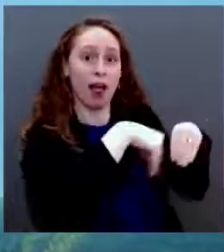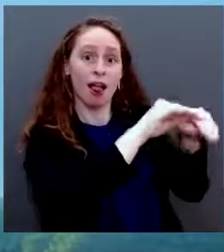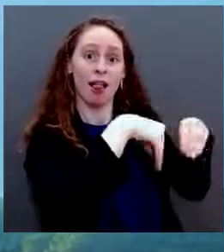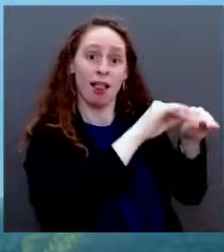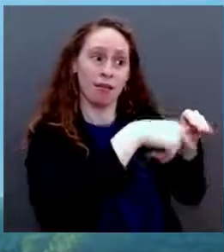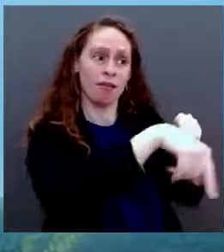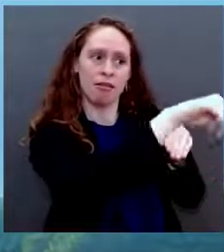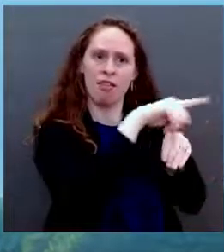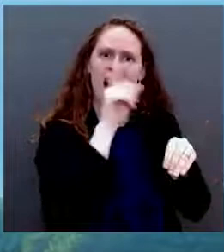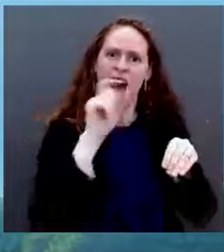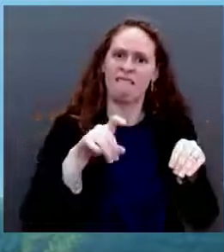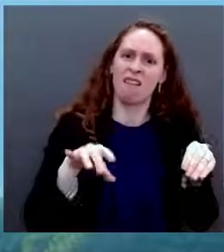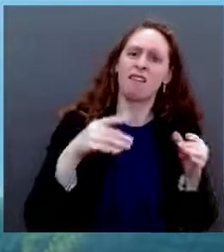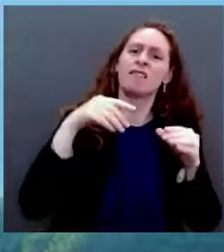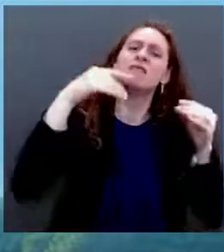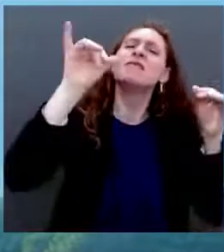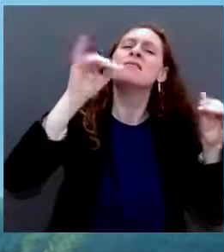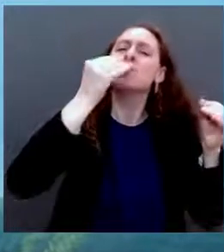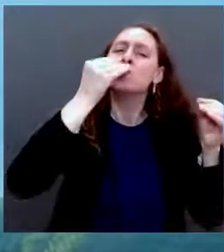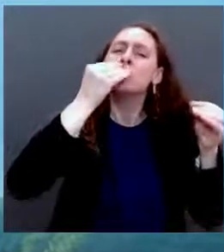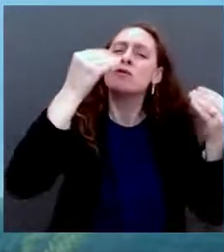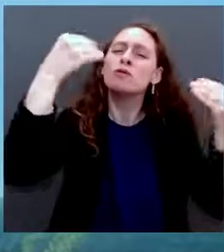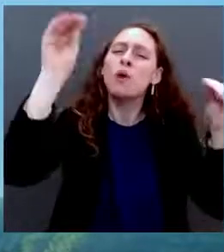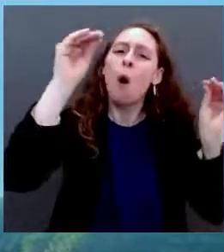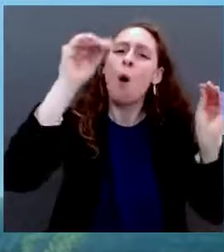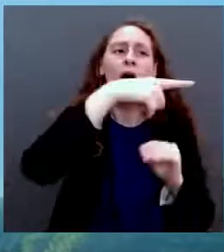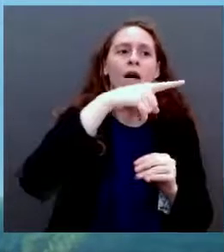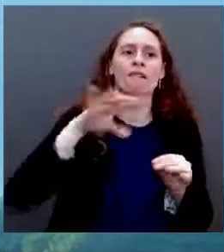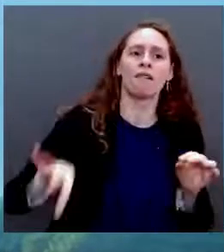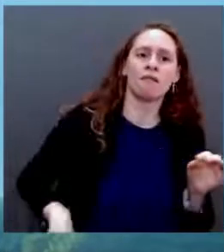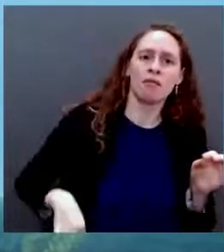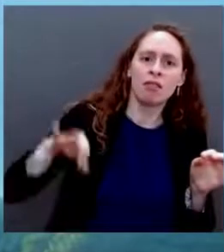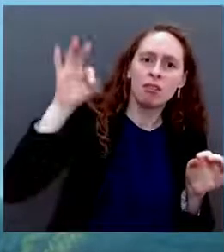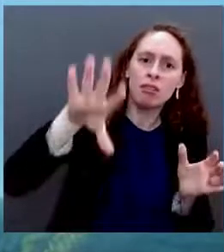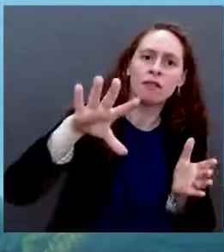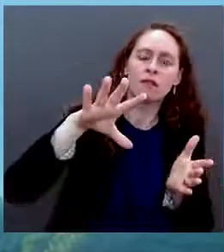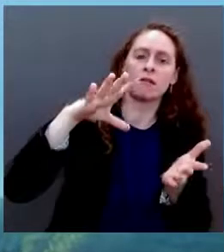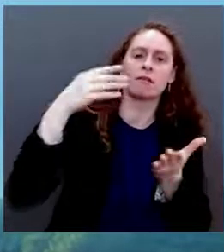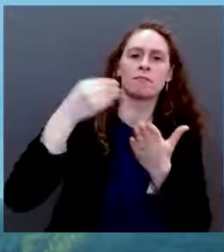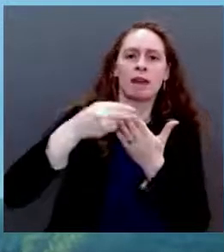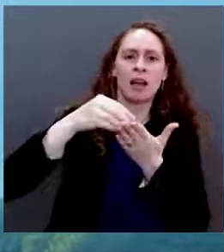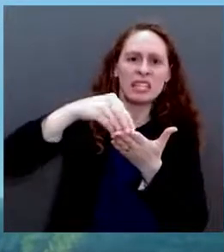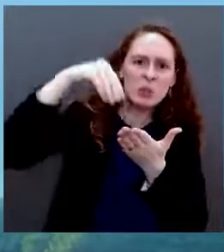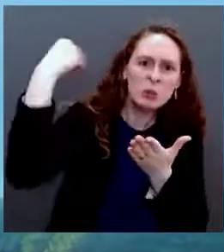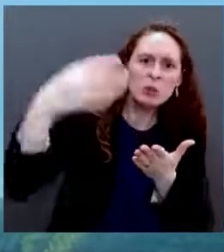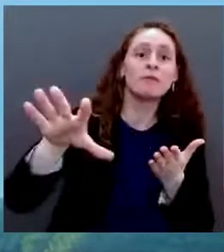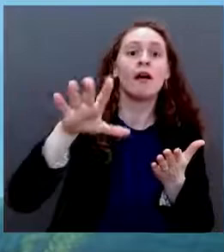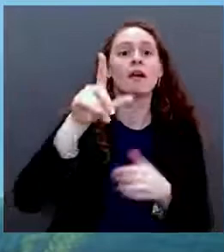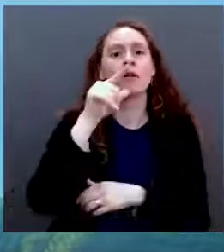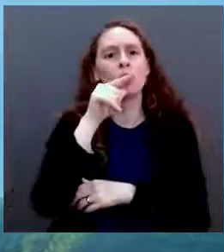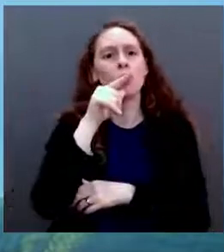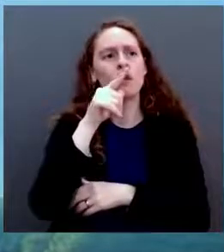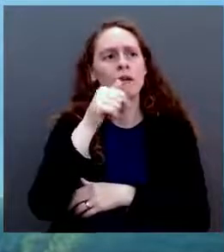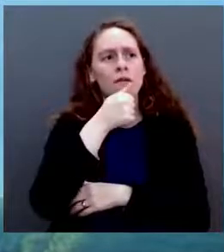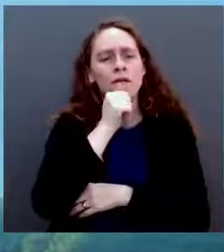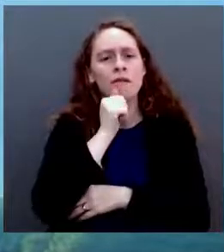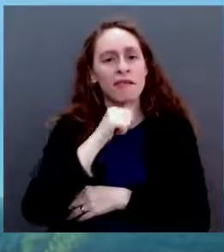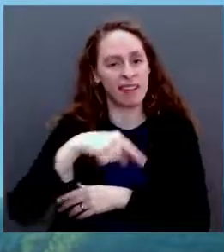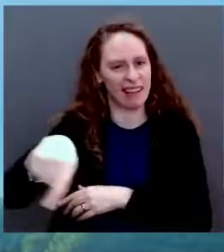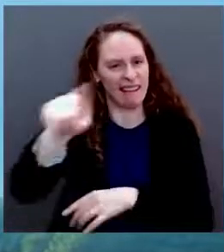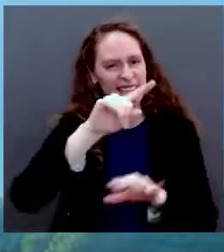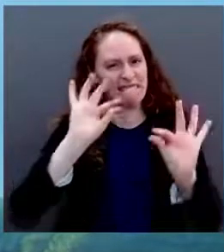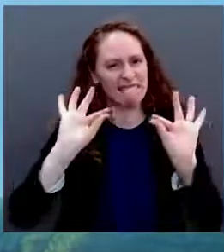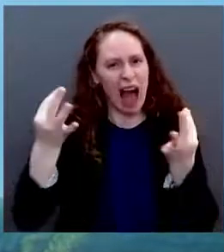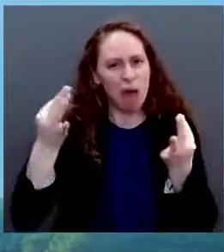my office that I was sitting in my kitchen yesterday, and there's a sunroom off the kitchen, and my wife was there with